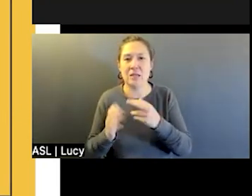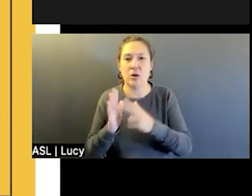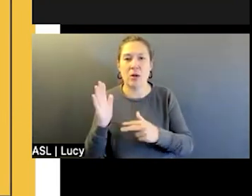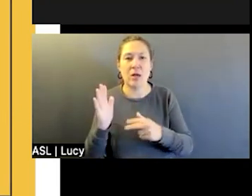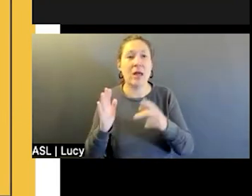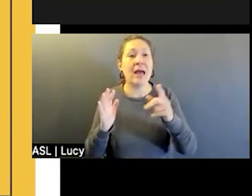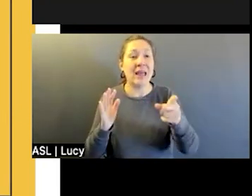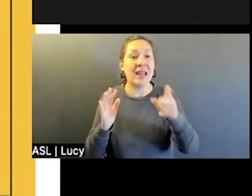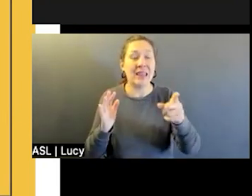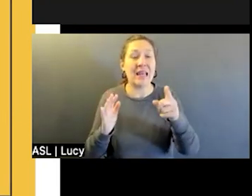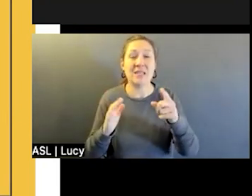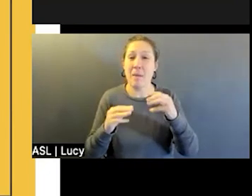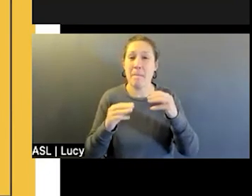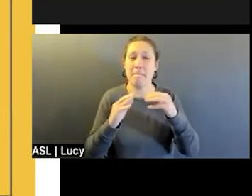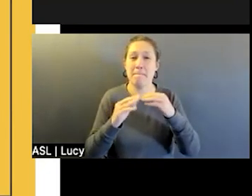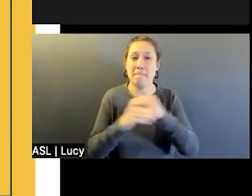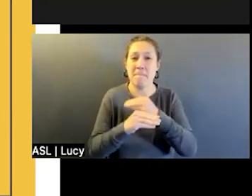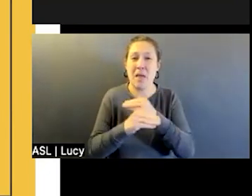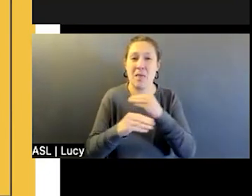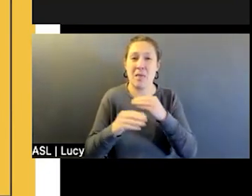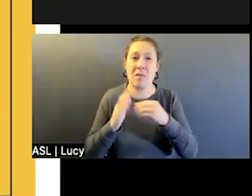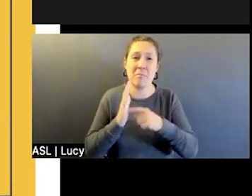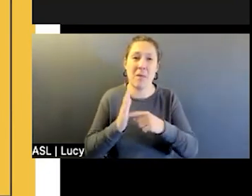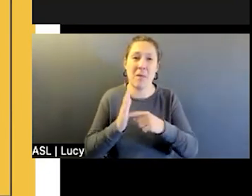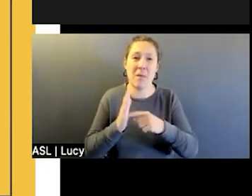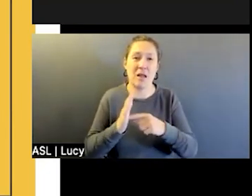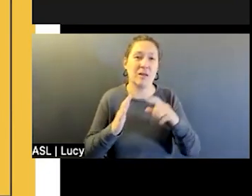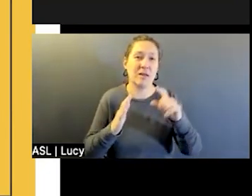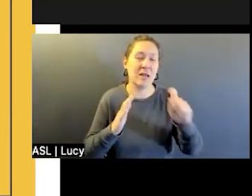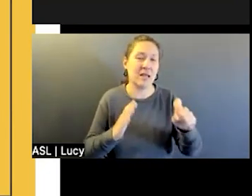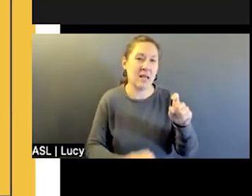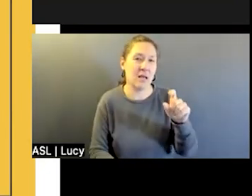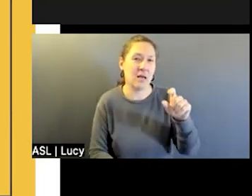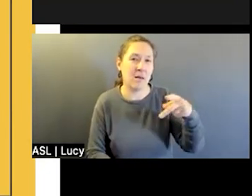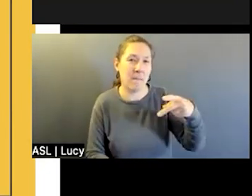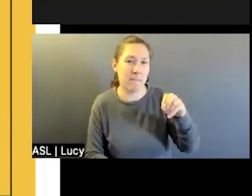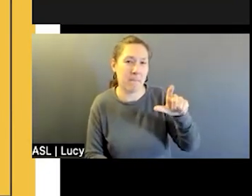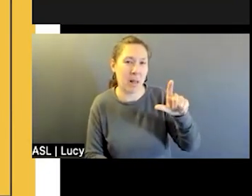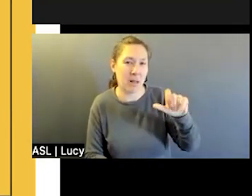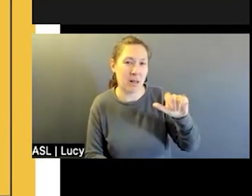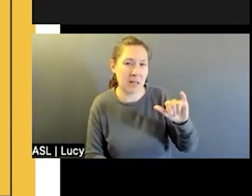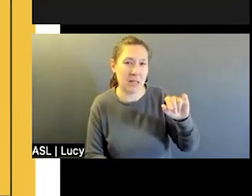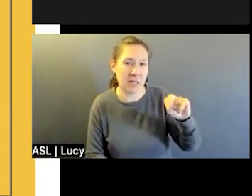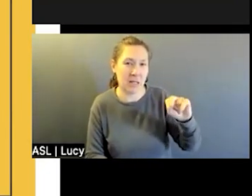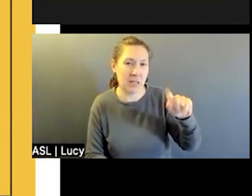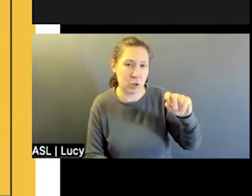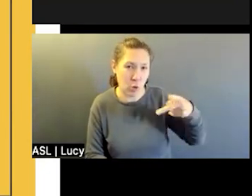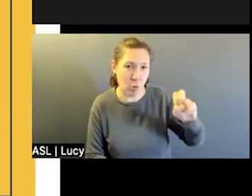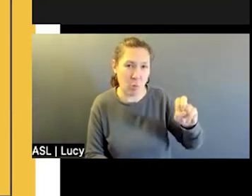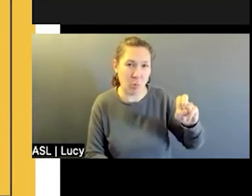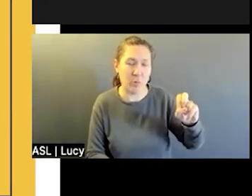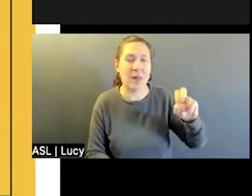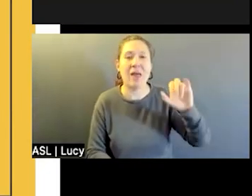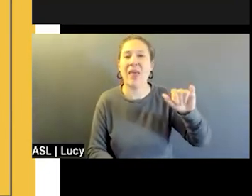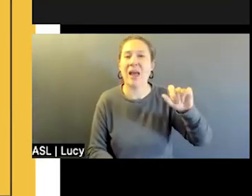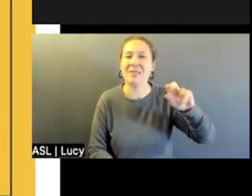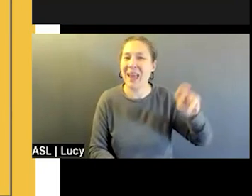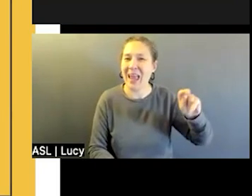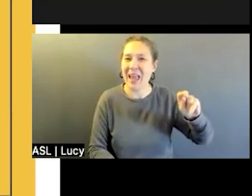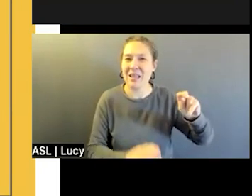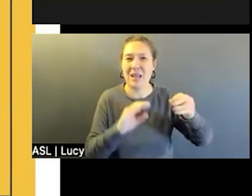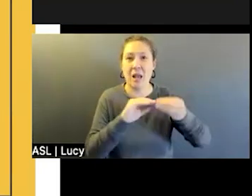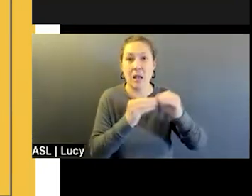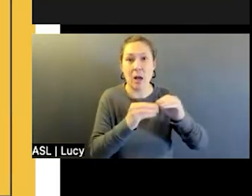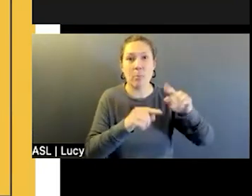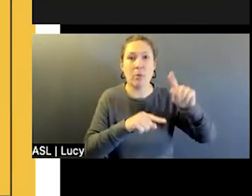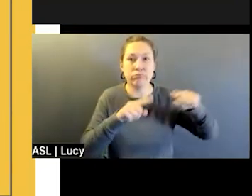polyhedron in n dimensions, where n is the number of variables we have. So it's a huge and impossible to